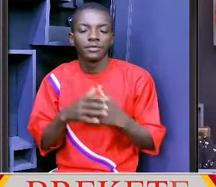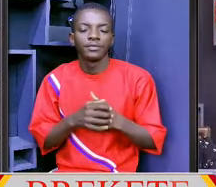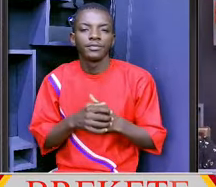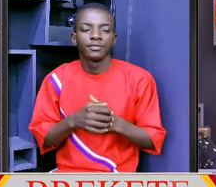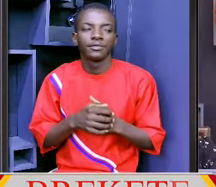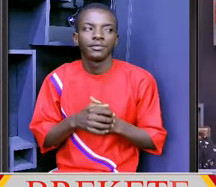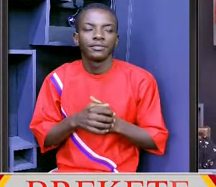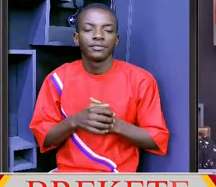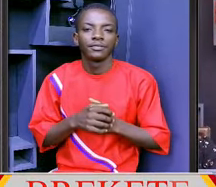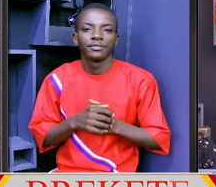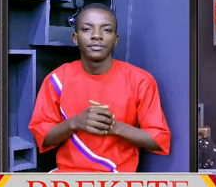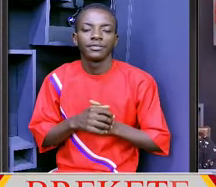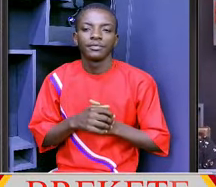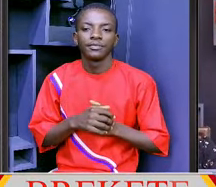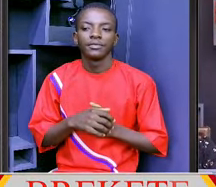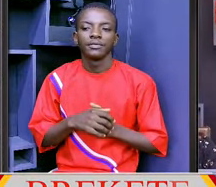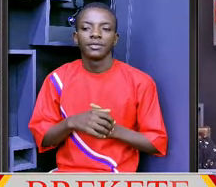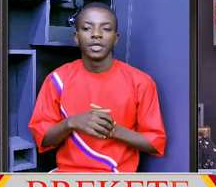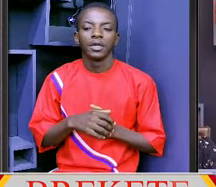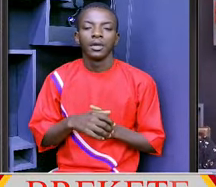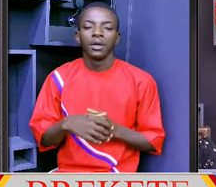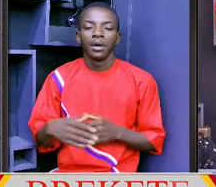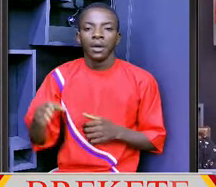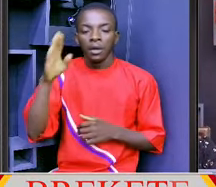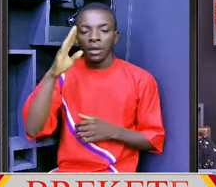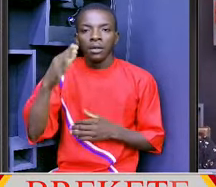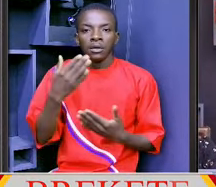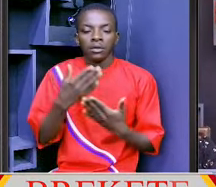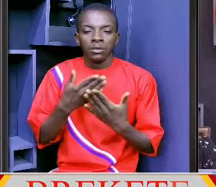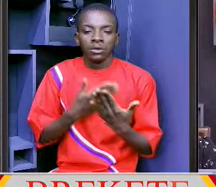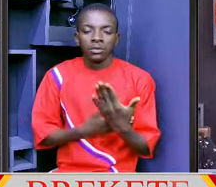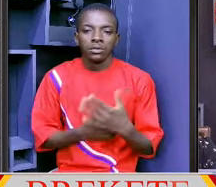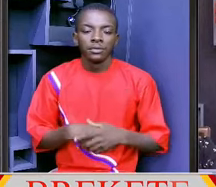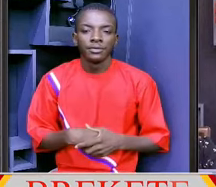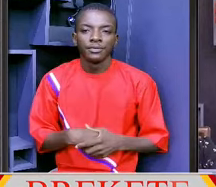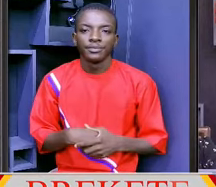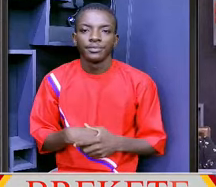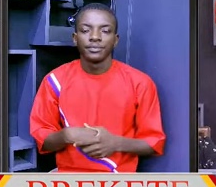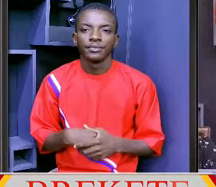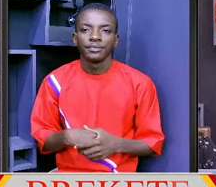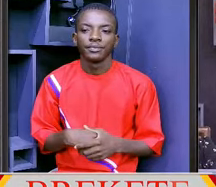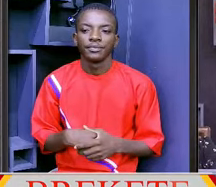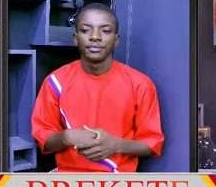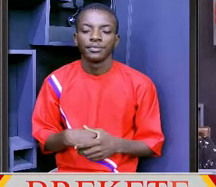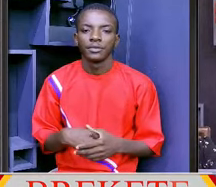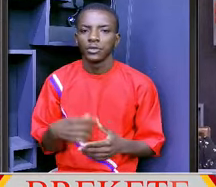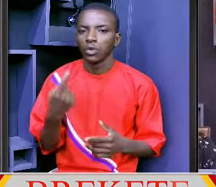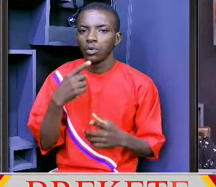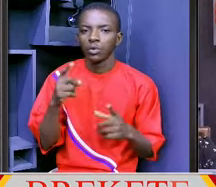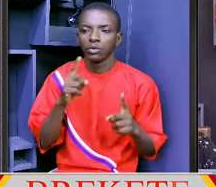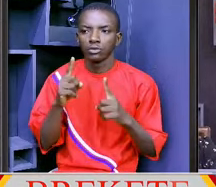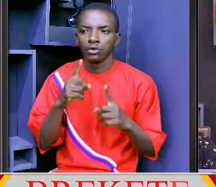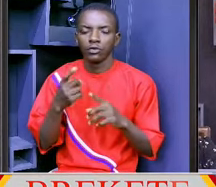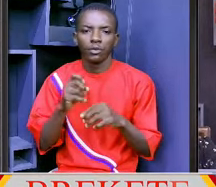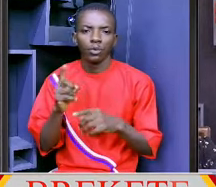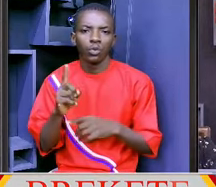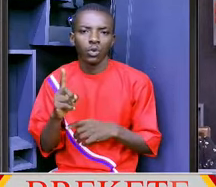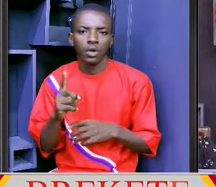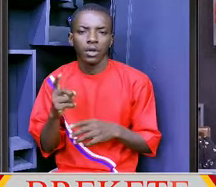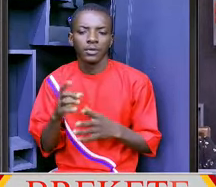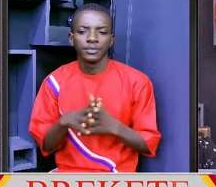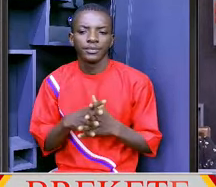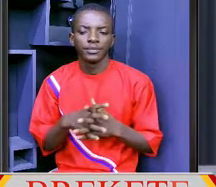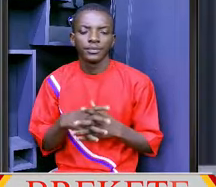you, too, sir. Yes. Hello, good morning. Hello, sir. Yes, now who me and I'm Devano for radio and